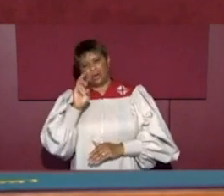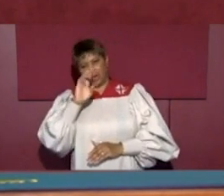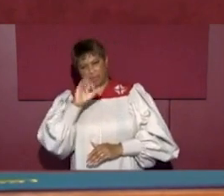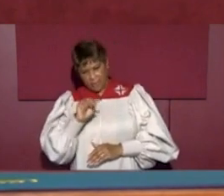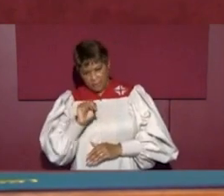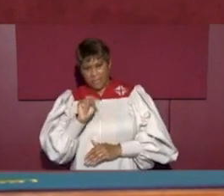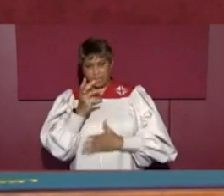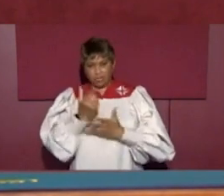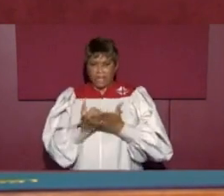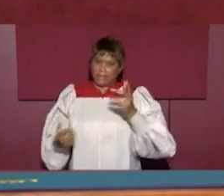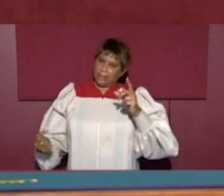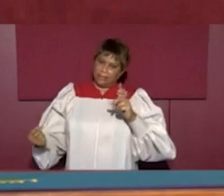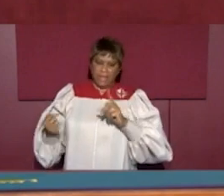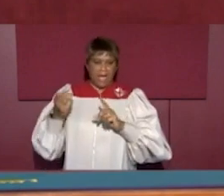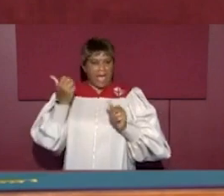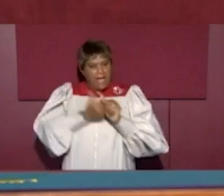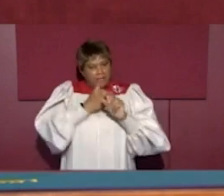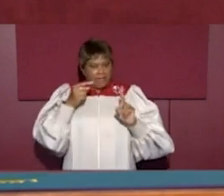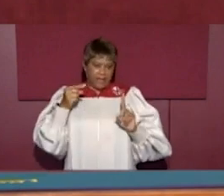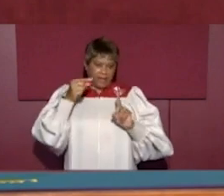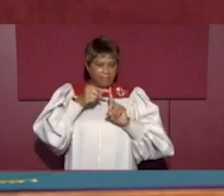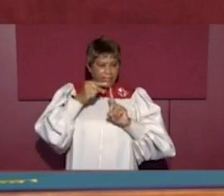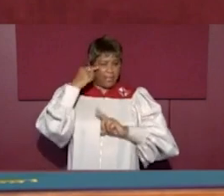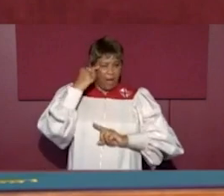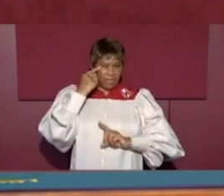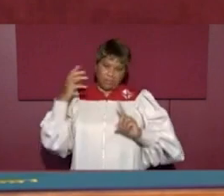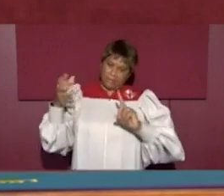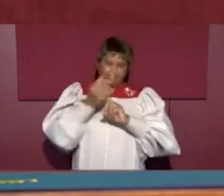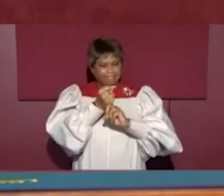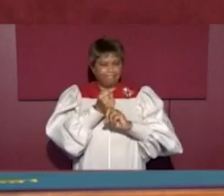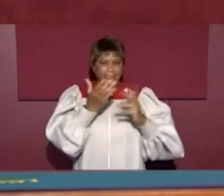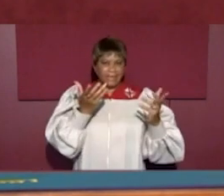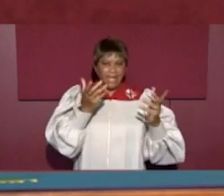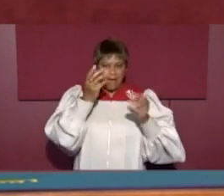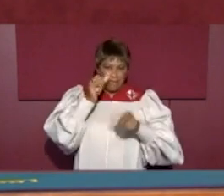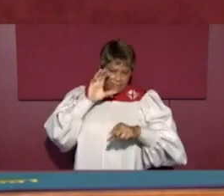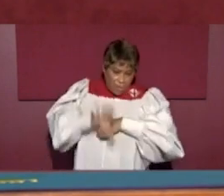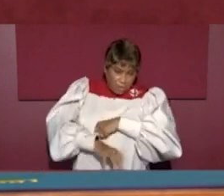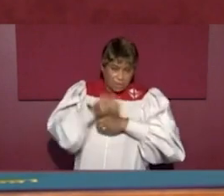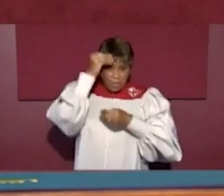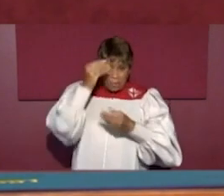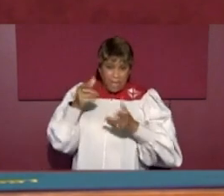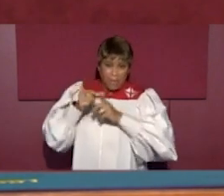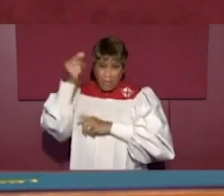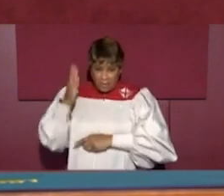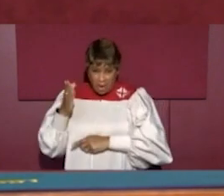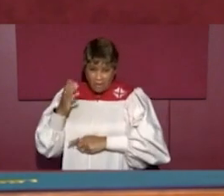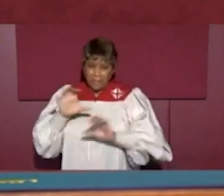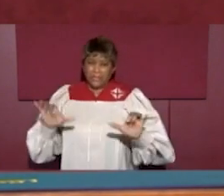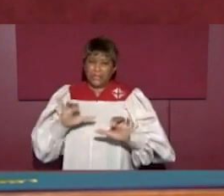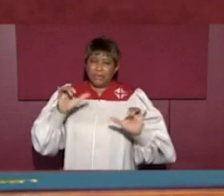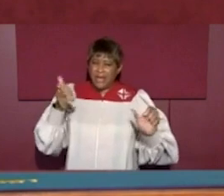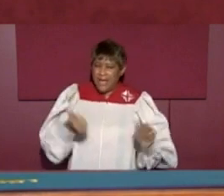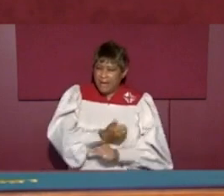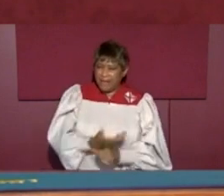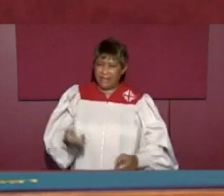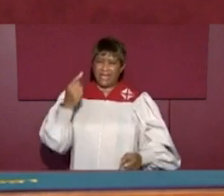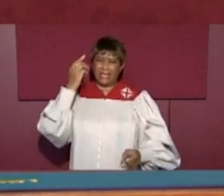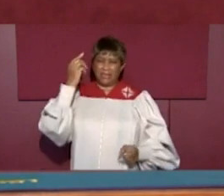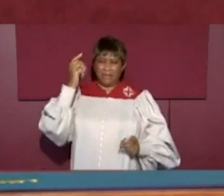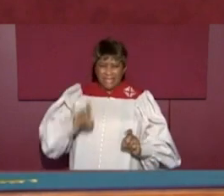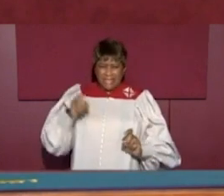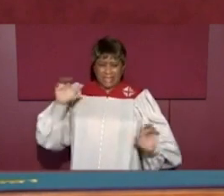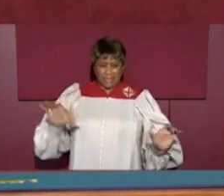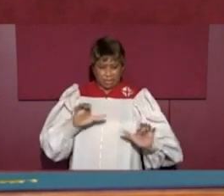bring every thought into captivity and make it obey the Word of God. And you're doing the things that you believe you need to do in the